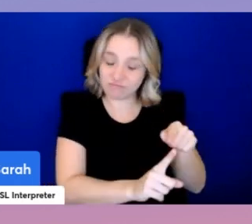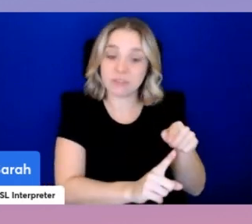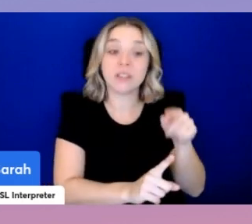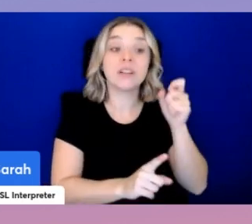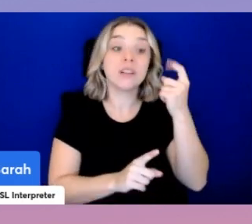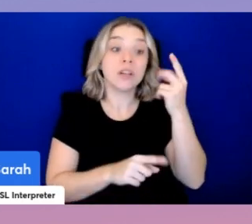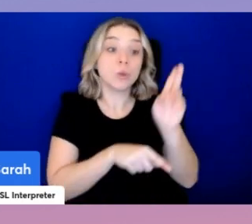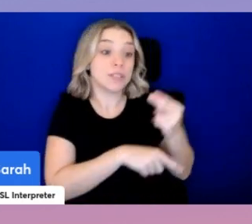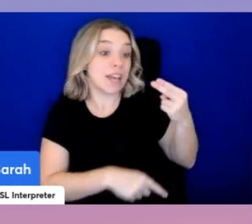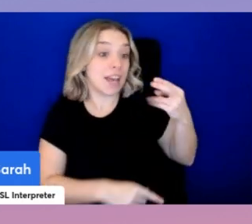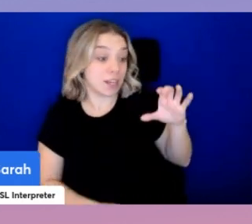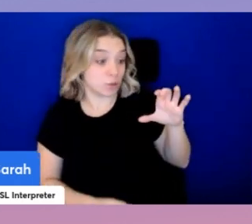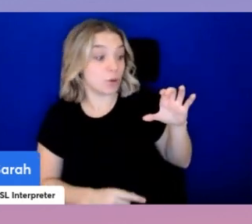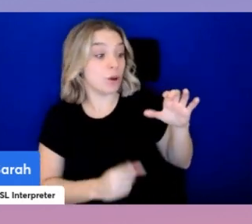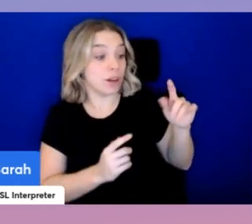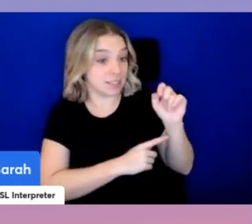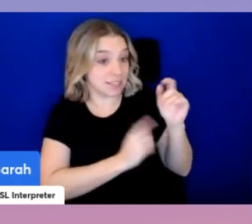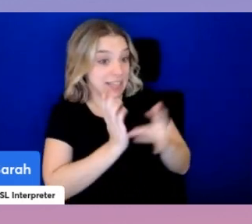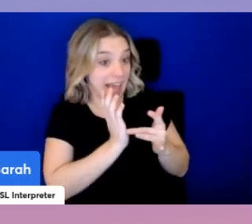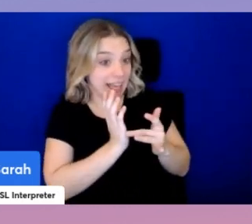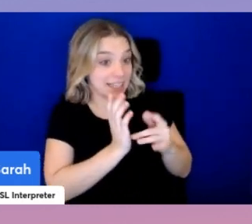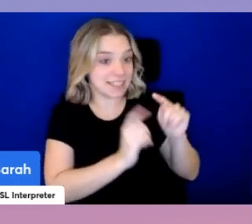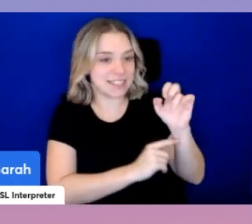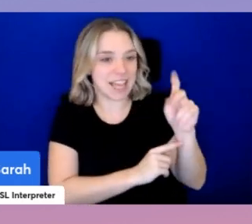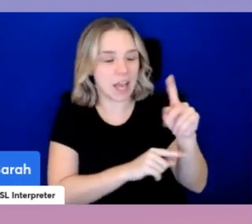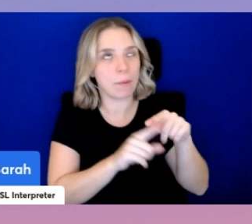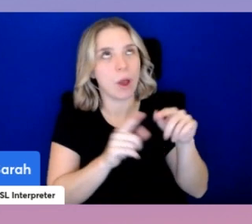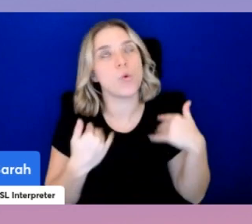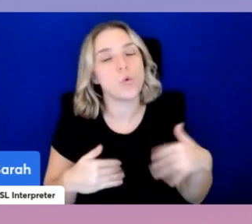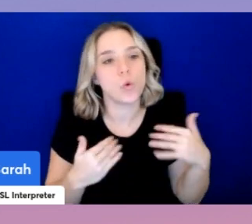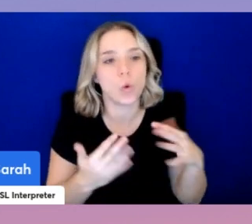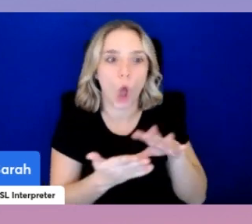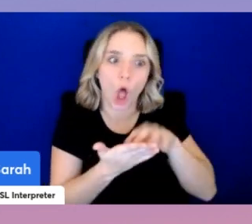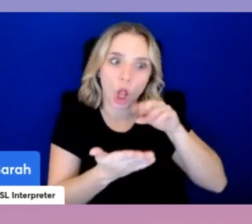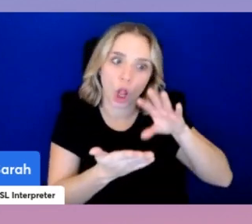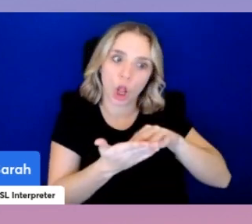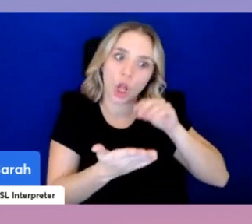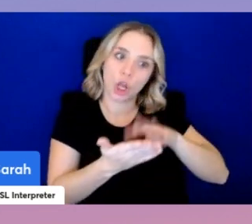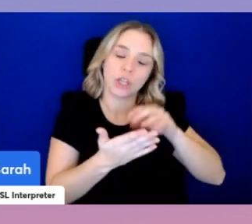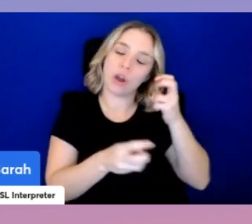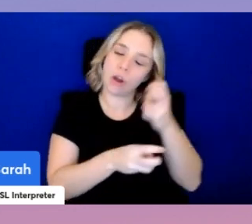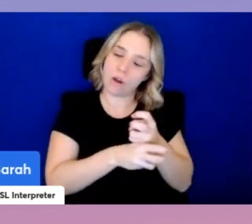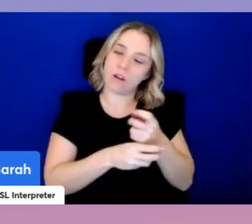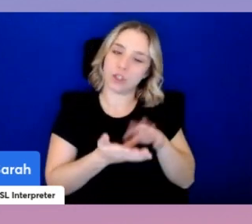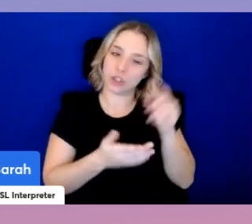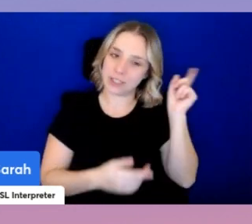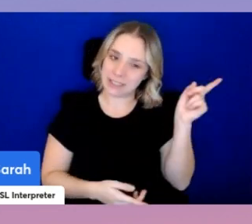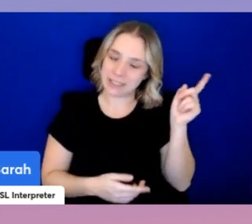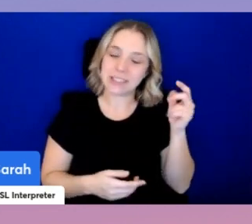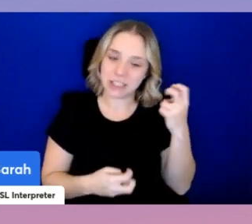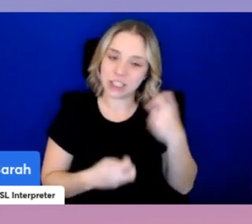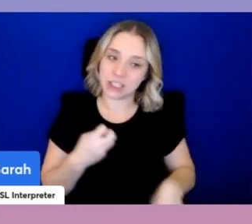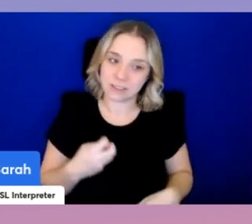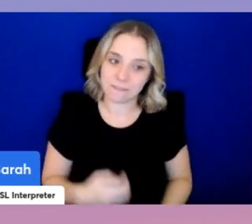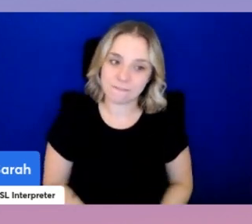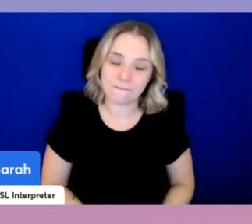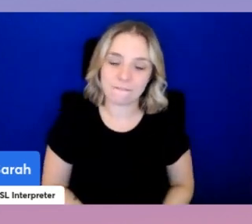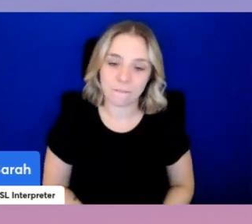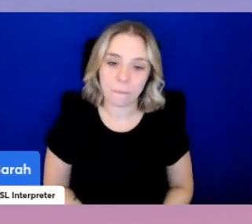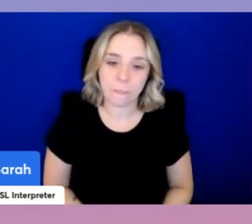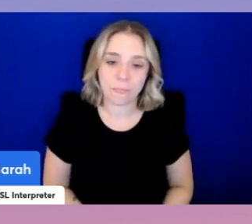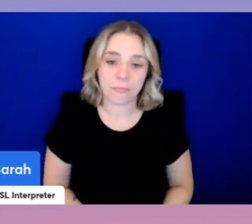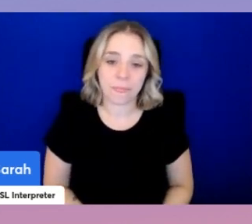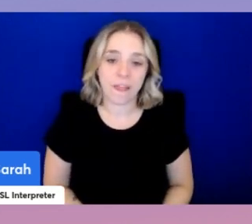there is many steep learning curve. It's pretty hard. It is just